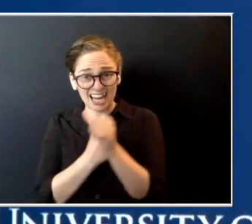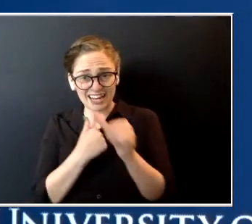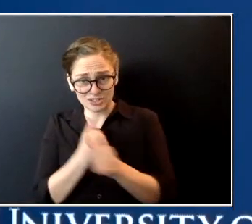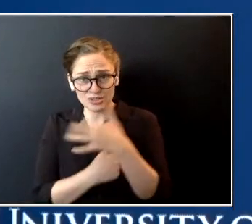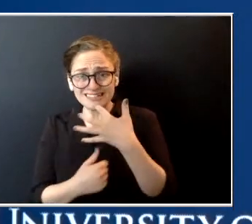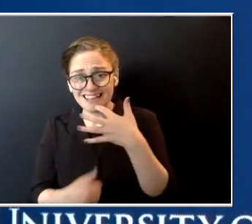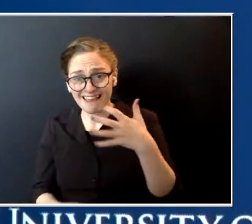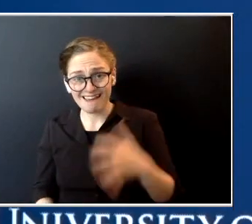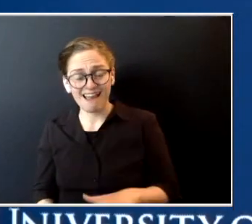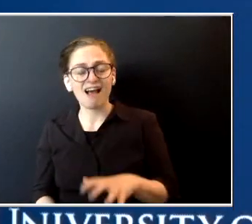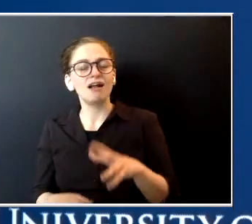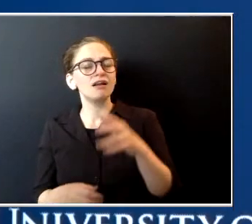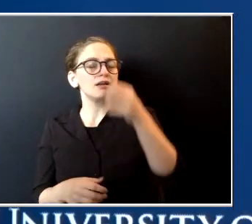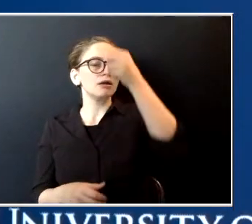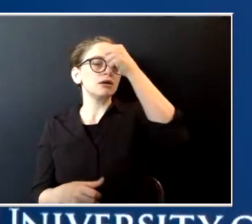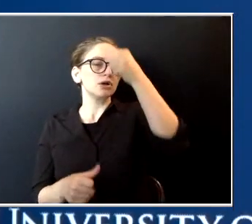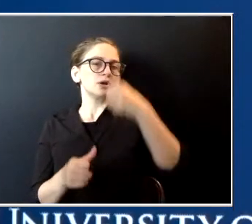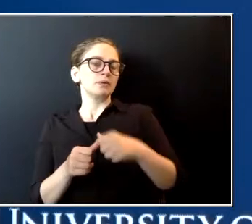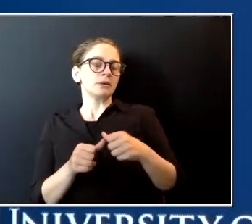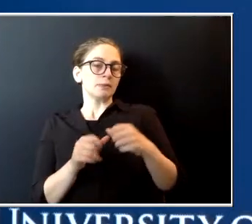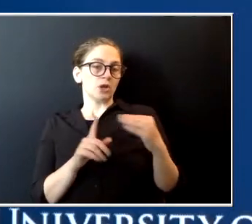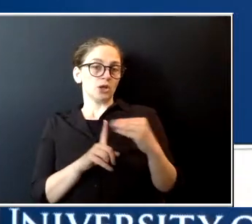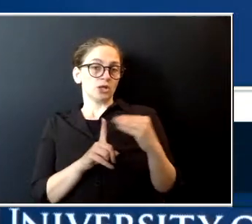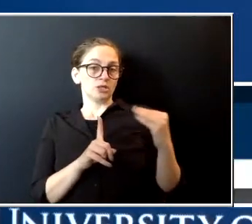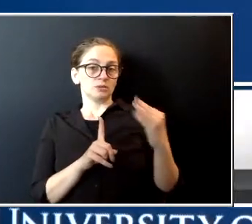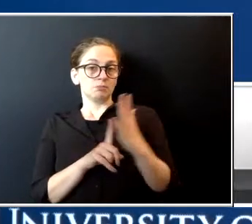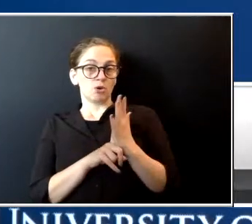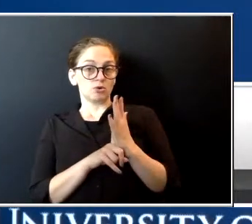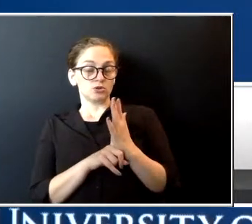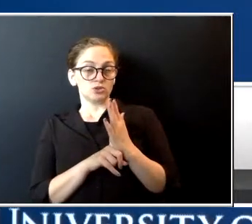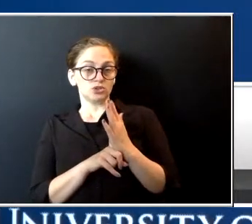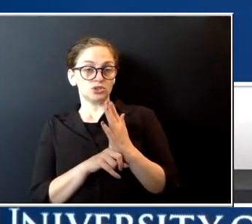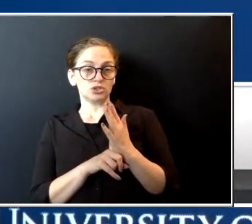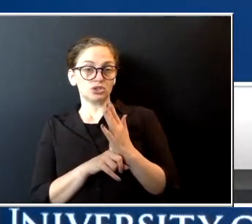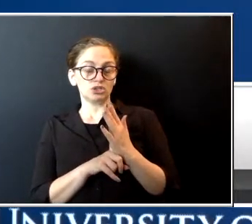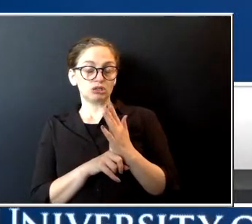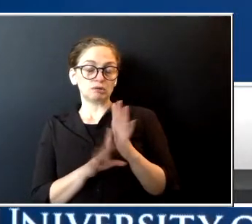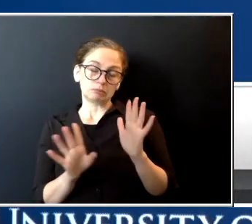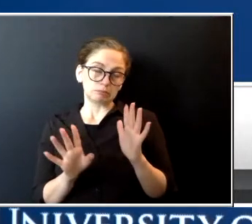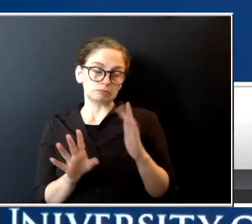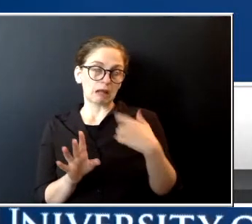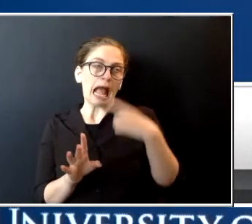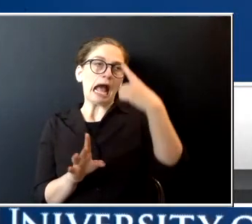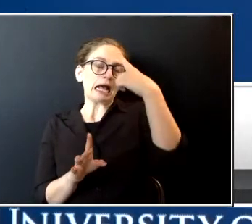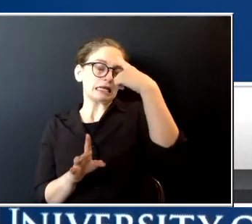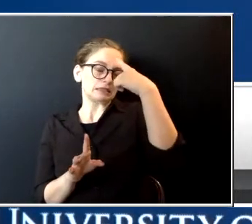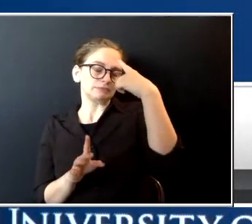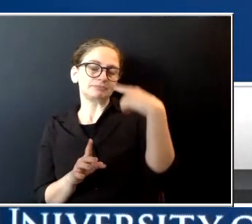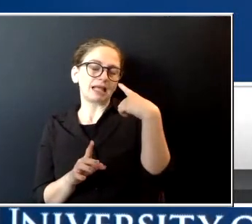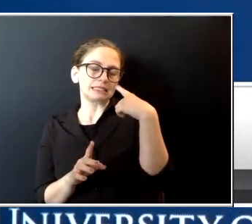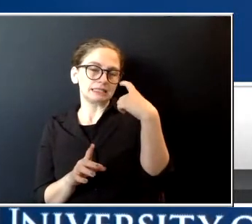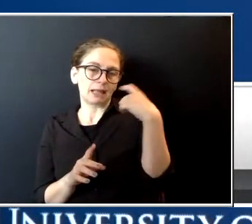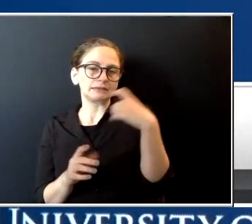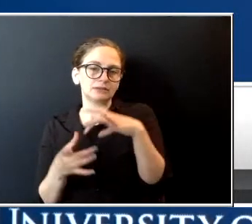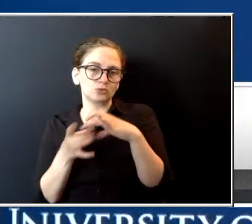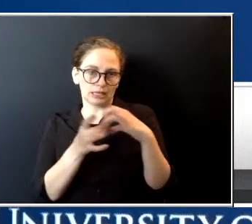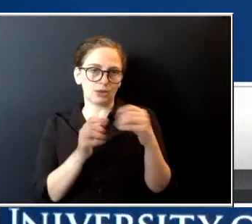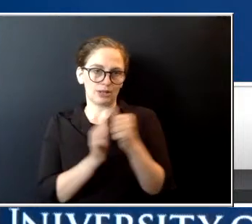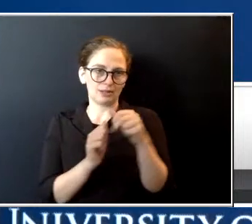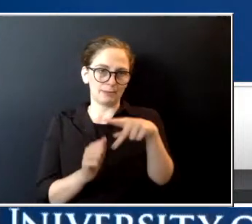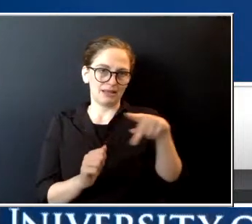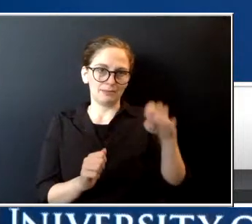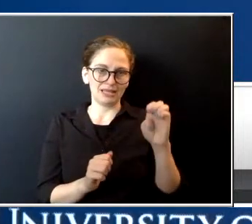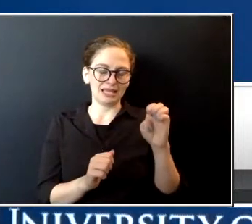exposure a lot for this. I suspect is probably more related to the PPE practices rather